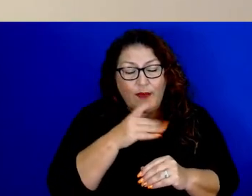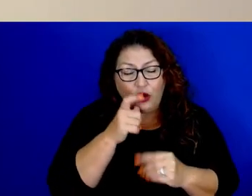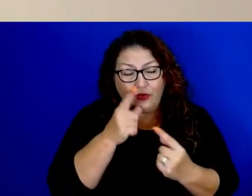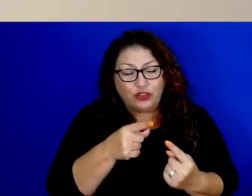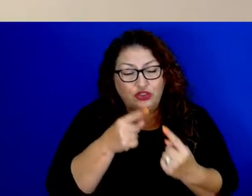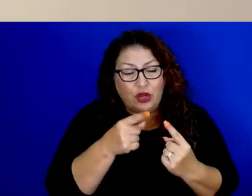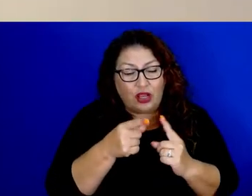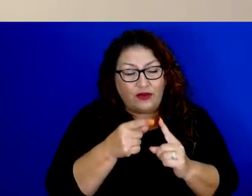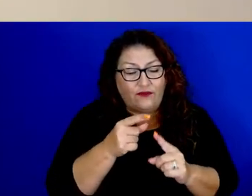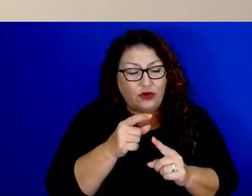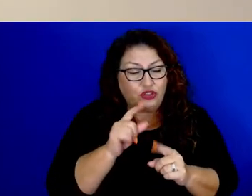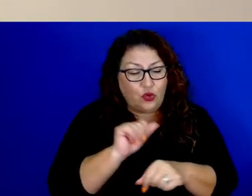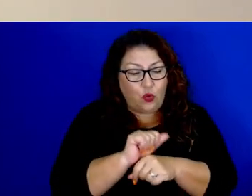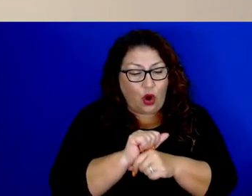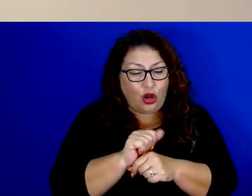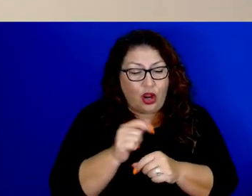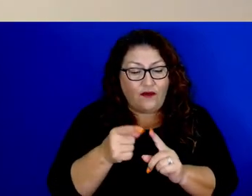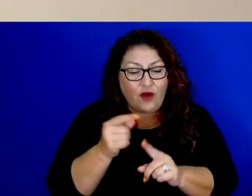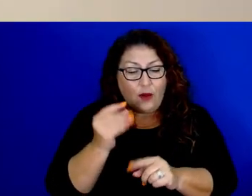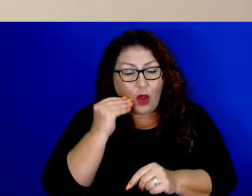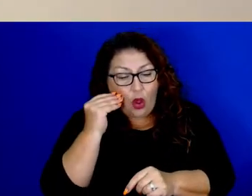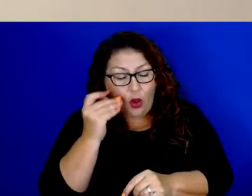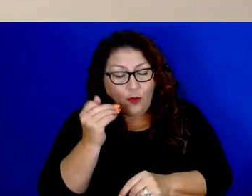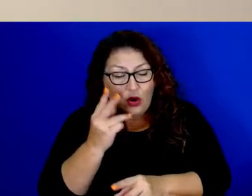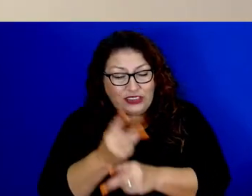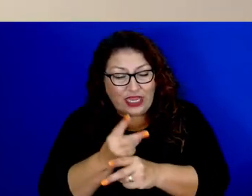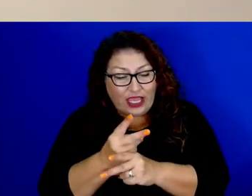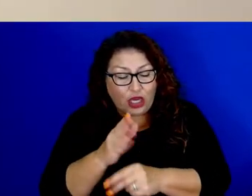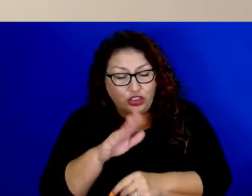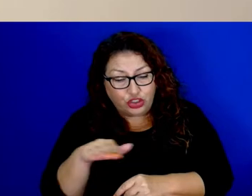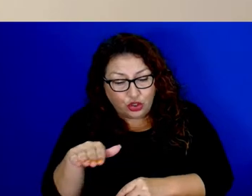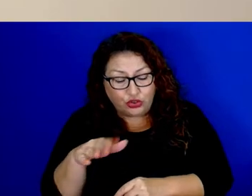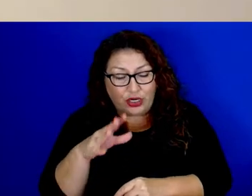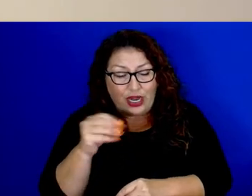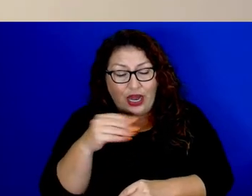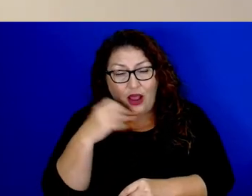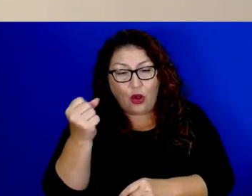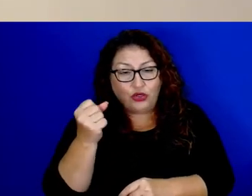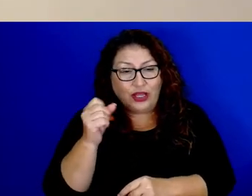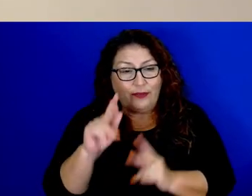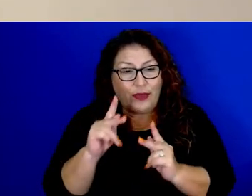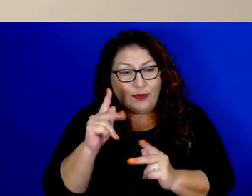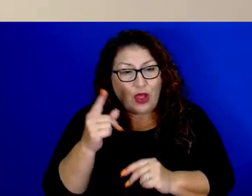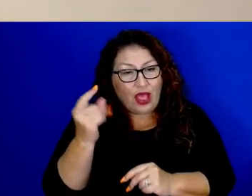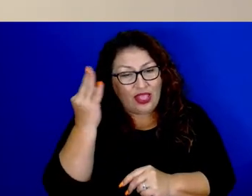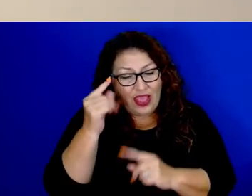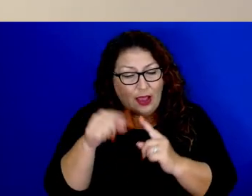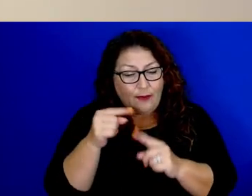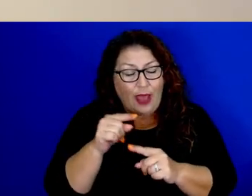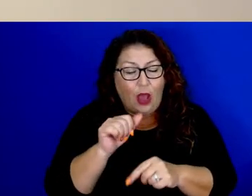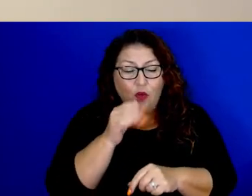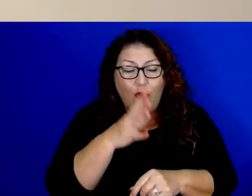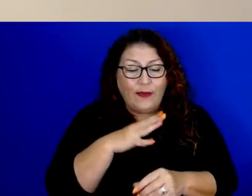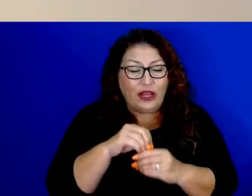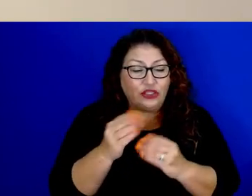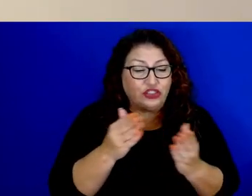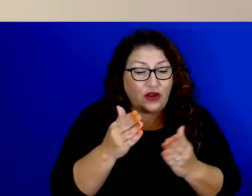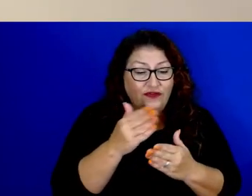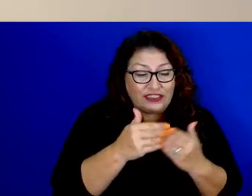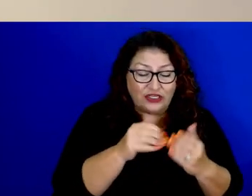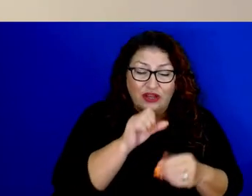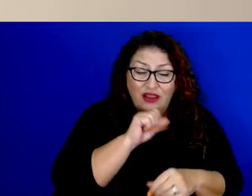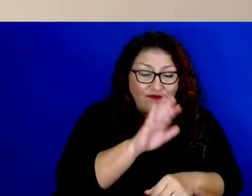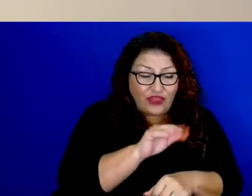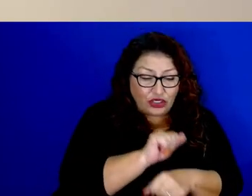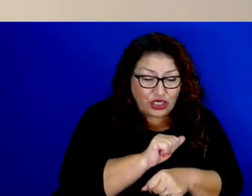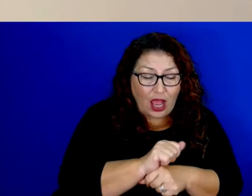of children or elderly family members. Think of women in the service sectors who lost their jobs, or women who have been locked